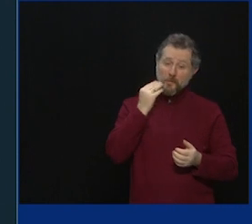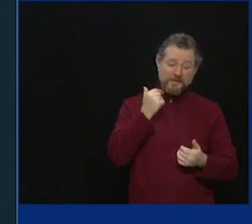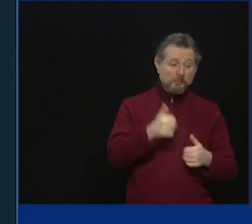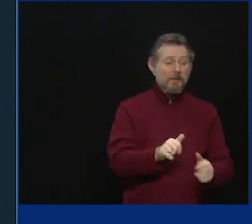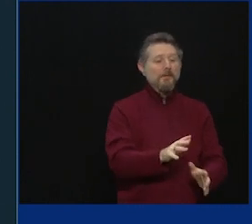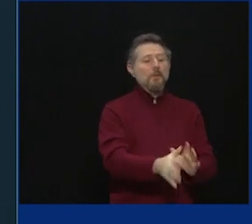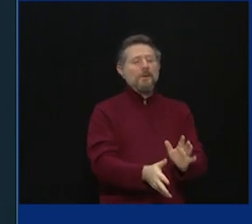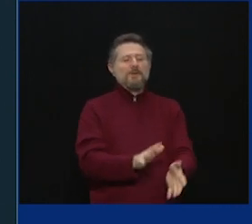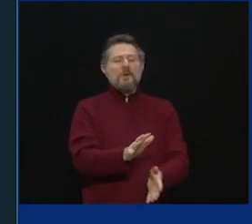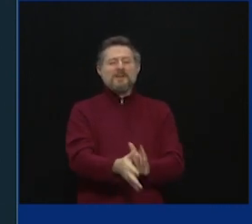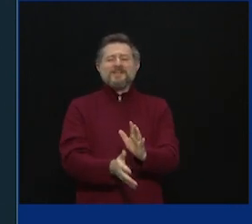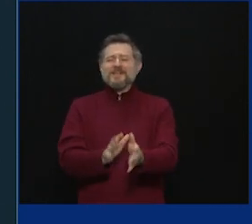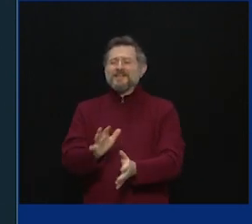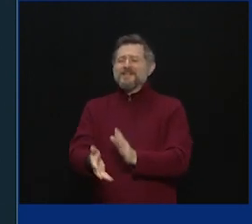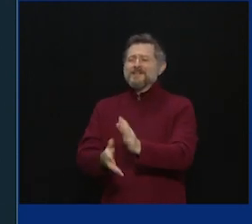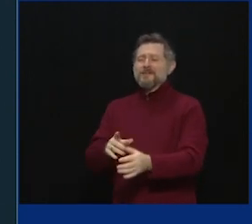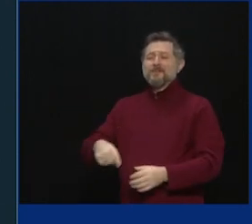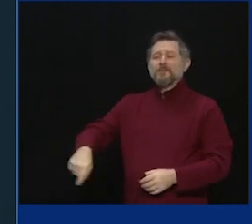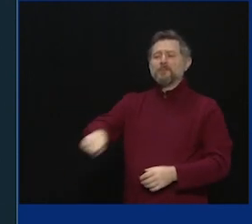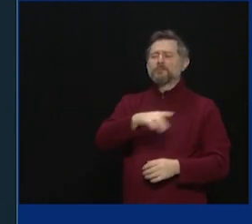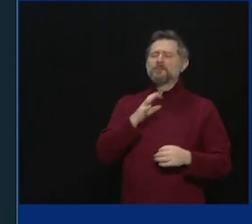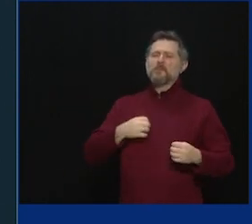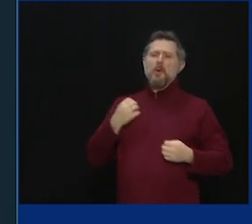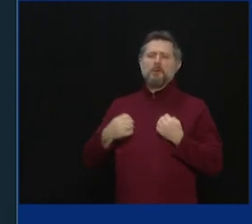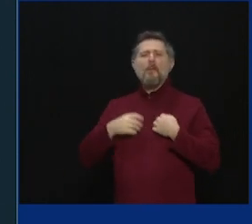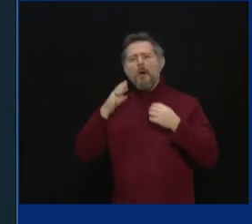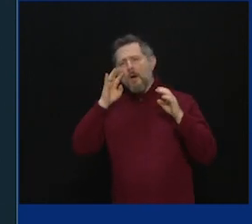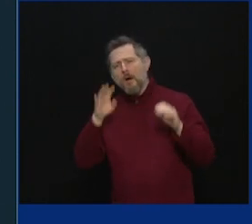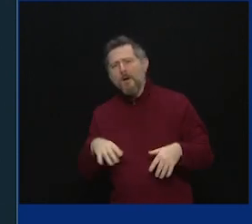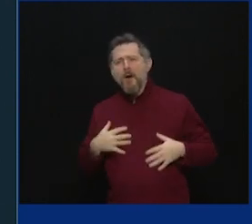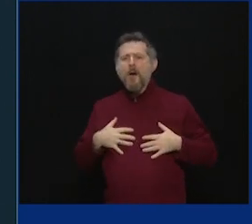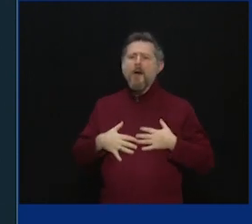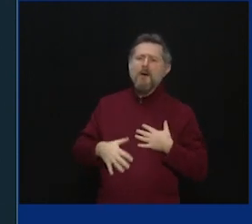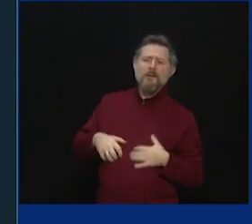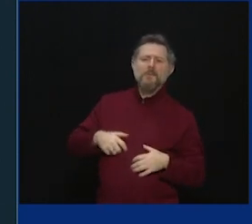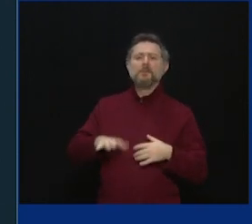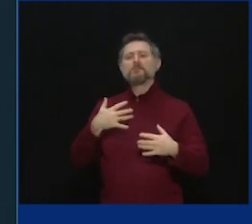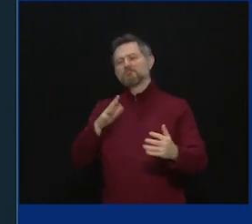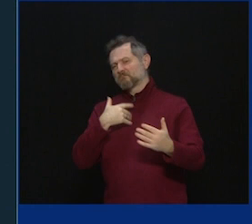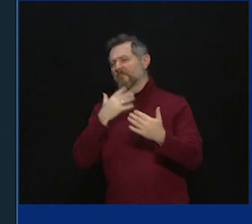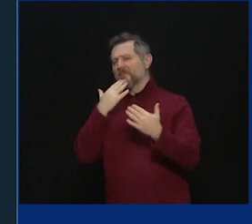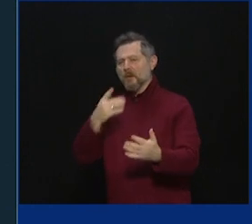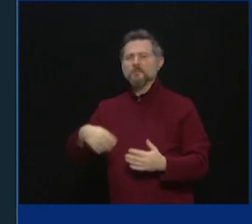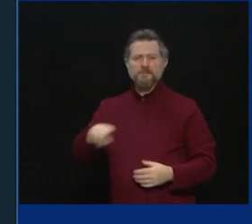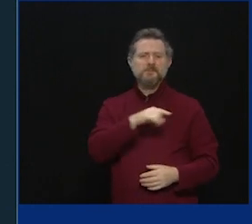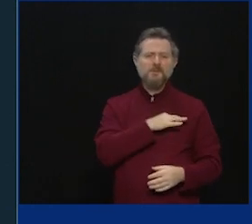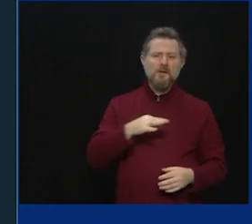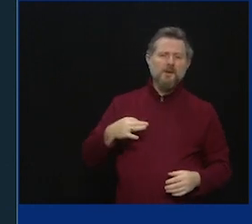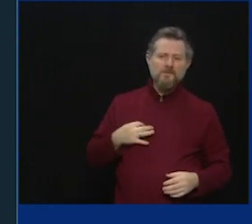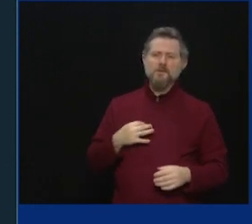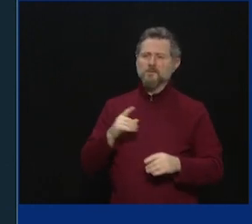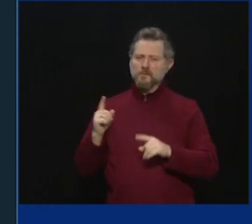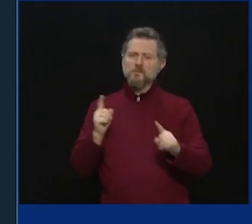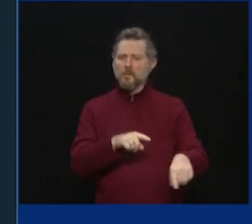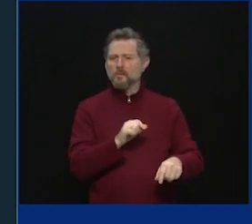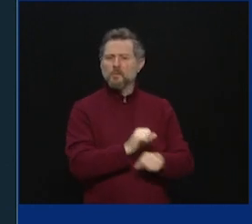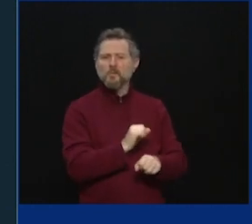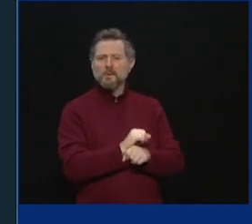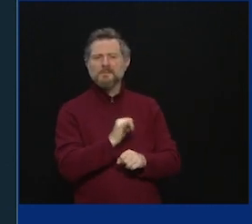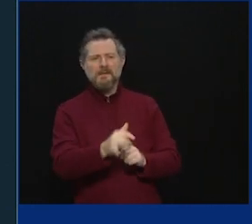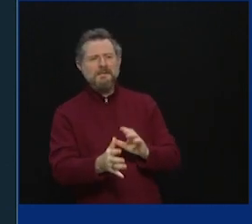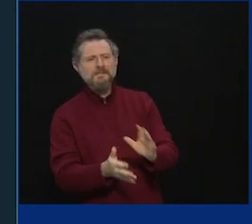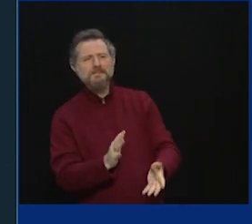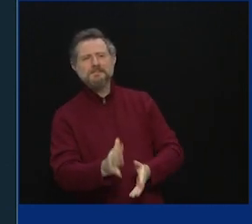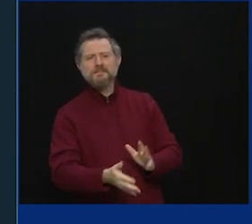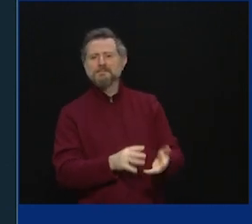emotional trauma that everyone was going to, I am so grateful to you for staying open, being there, and literally holding their hands at a time